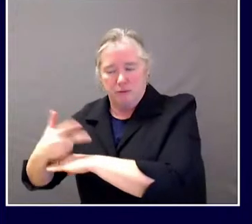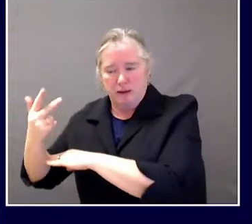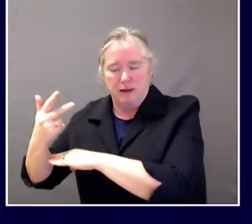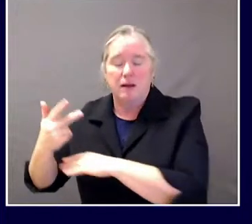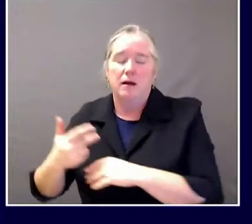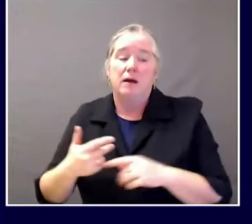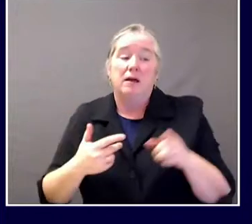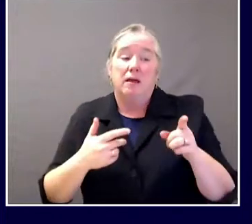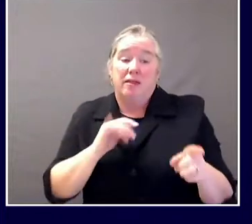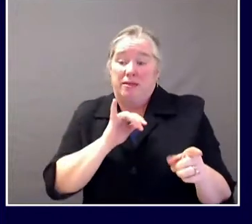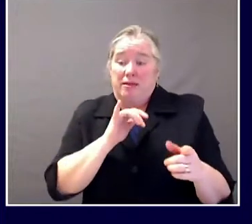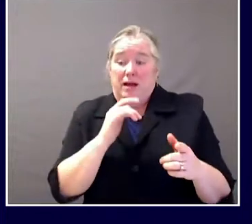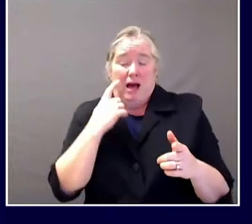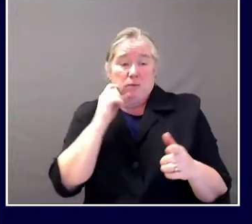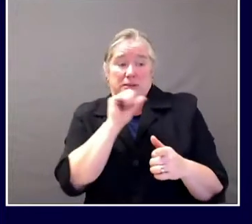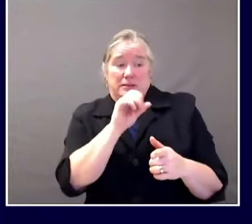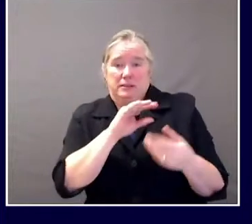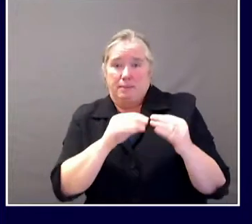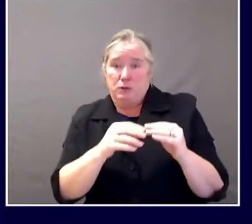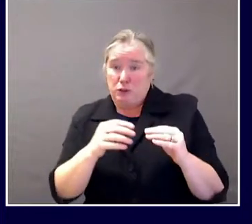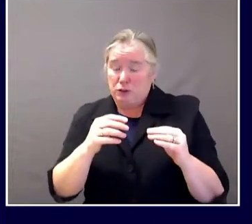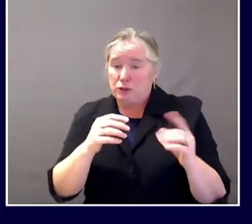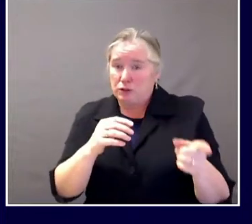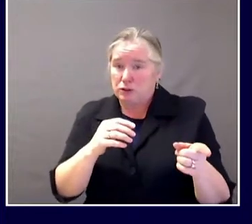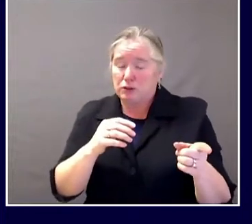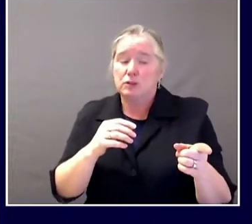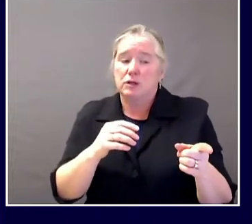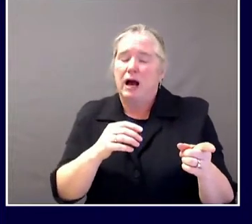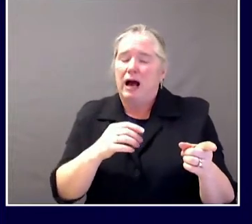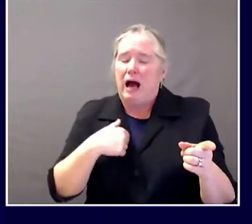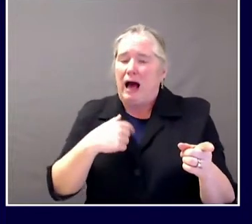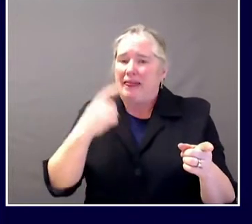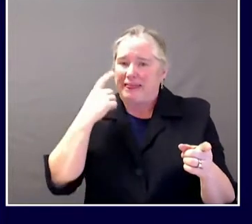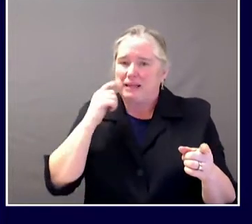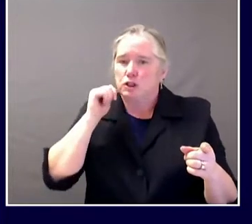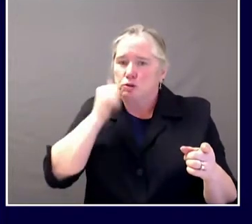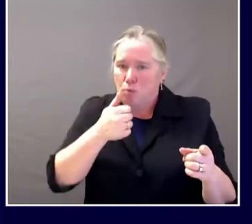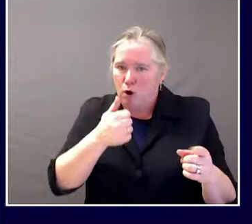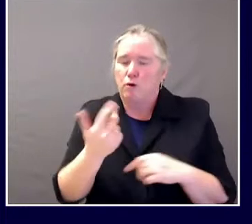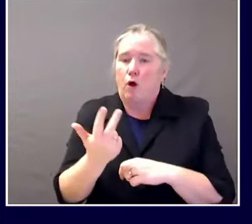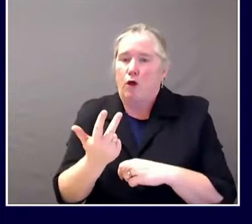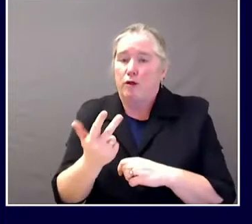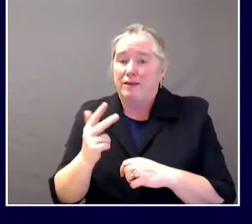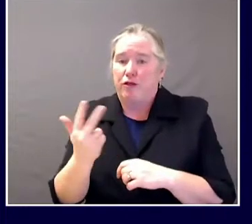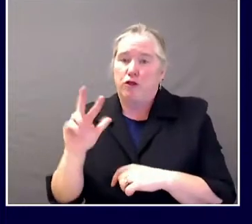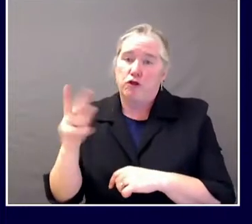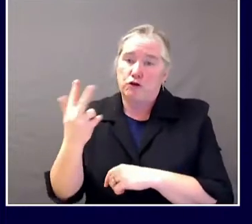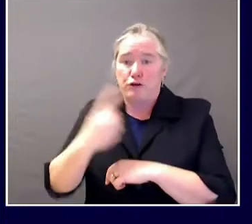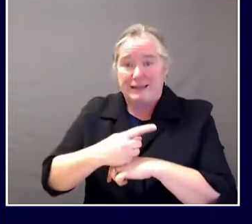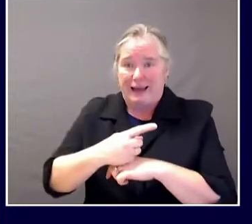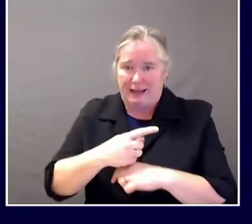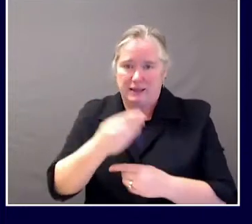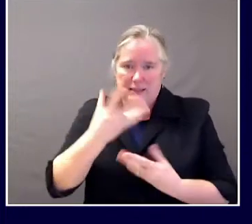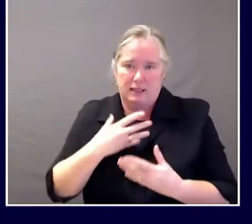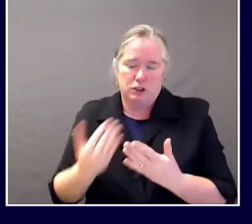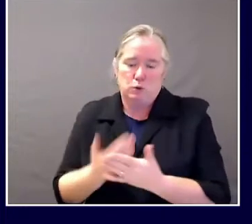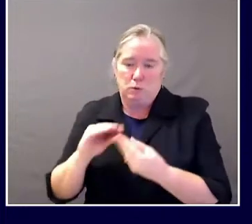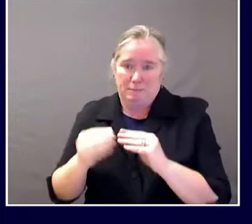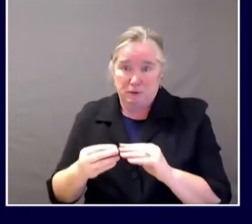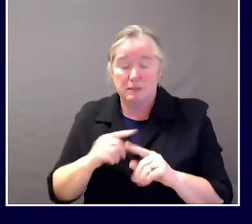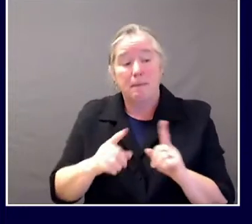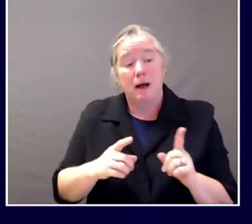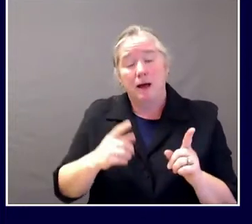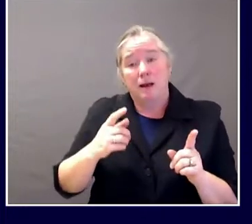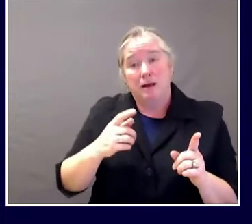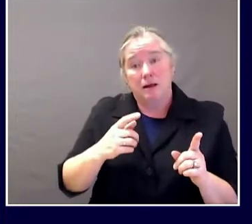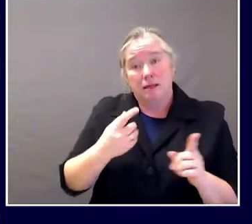hoping, anticipating for updated numbers tomorrow, if not sooner. That being said, the latest number that I have as